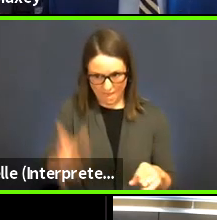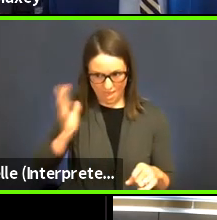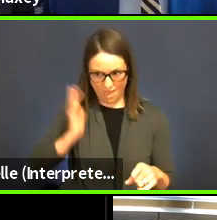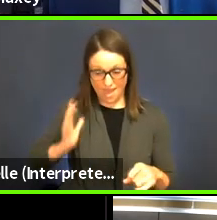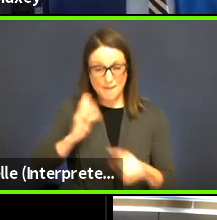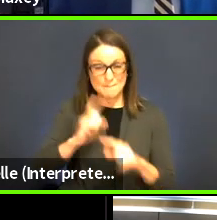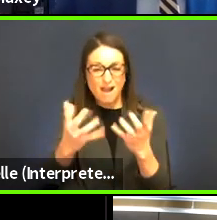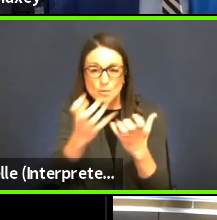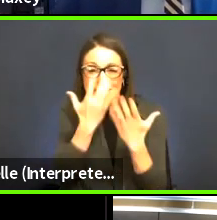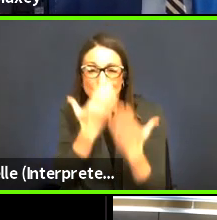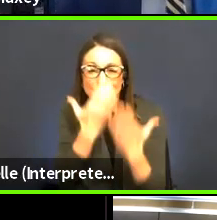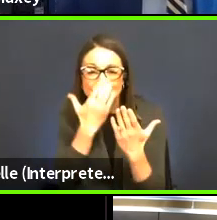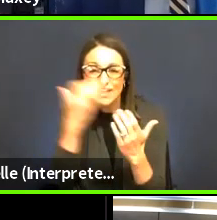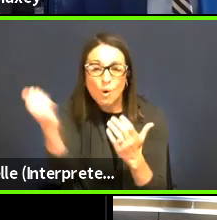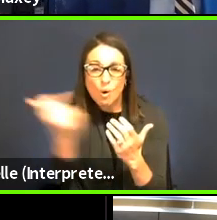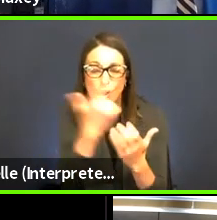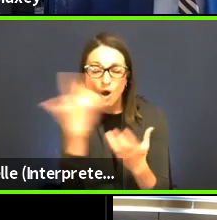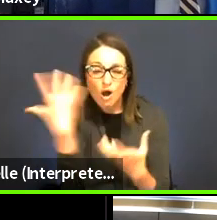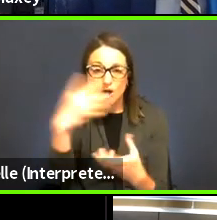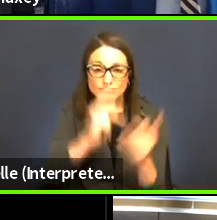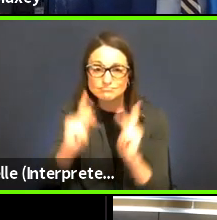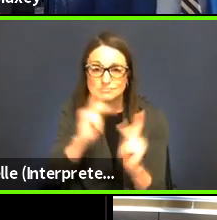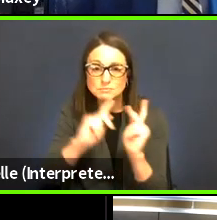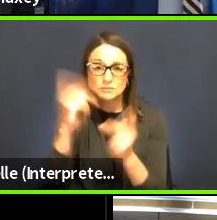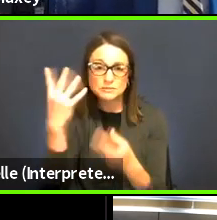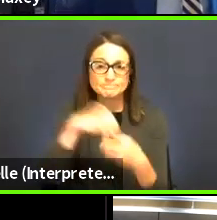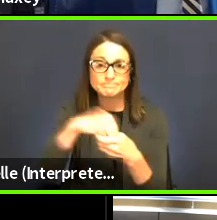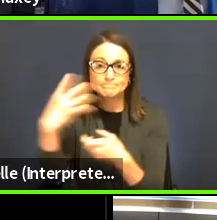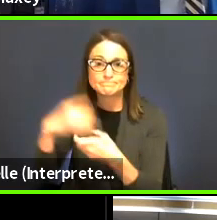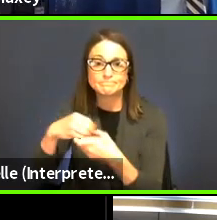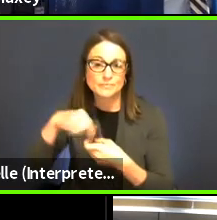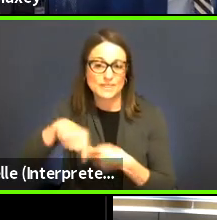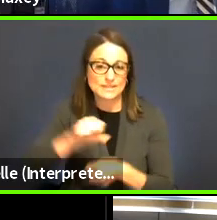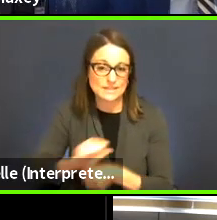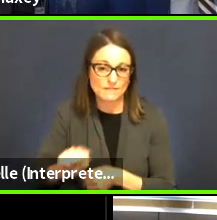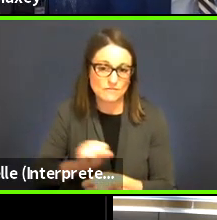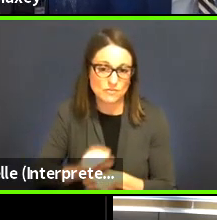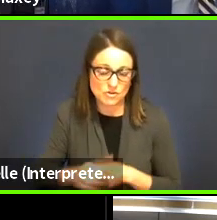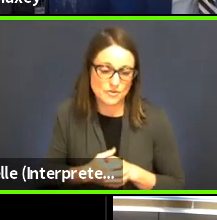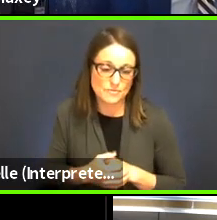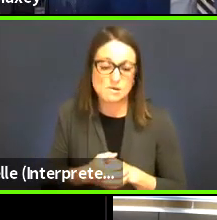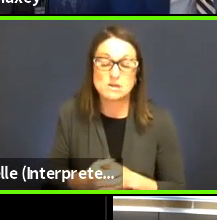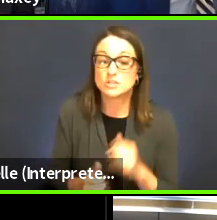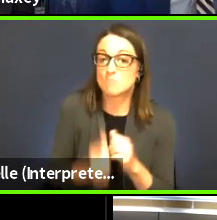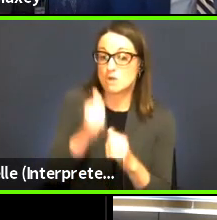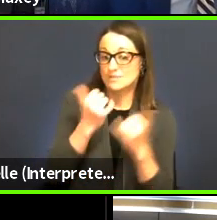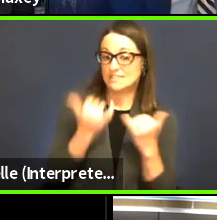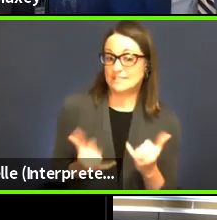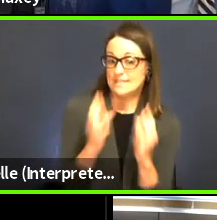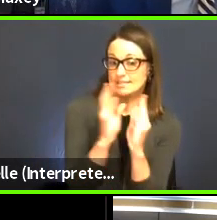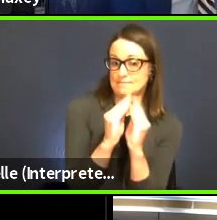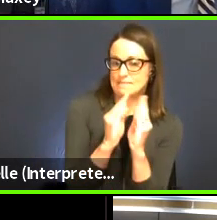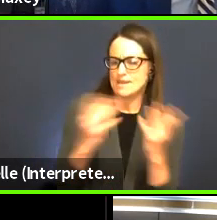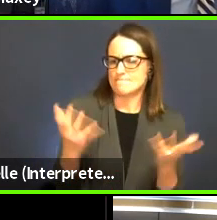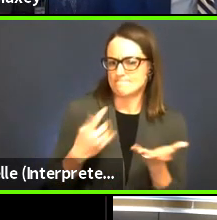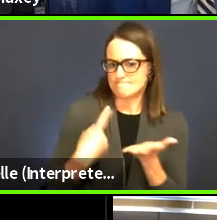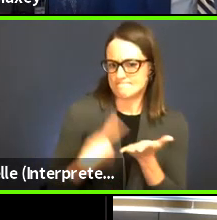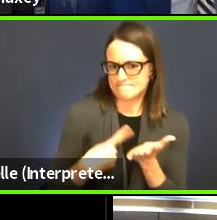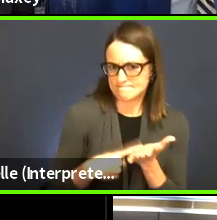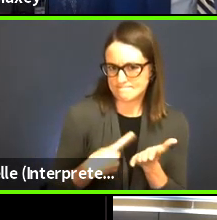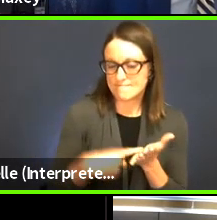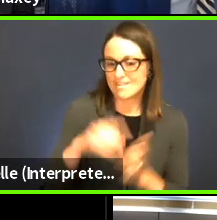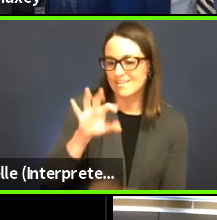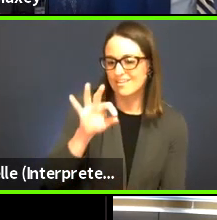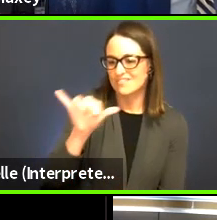thank everyone who's involved with this effort. So we're going to spend most of today's meeting discussing the fiscal year